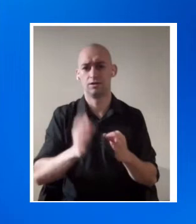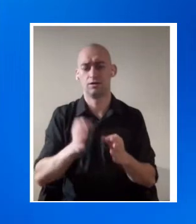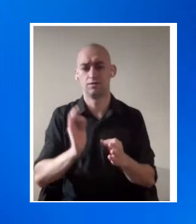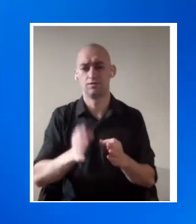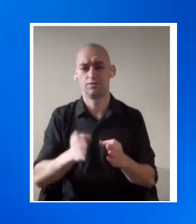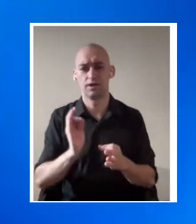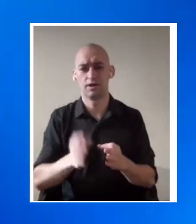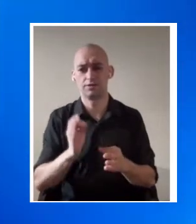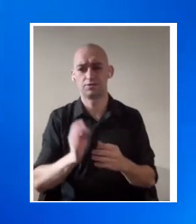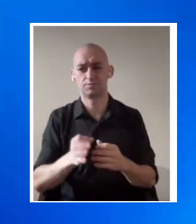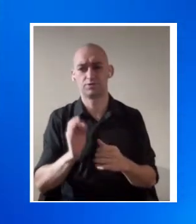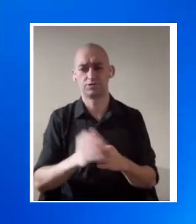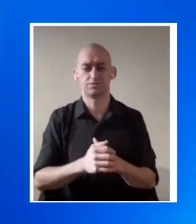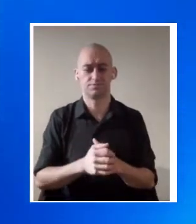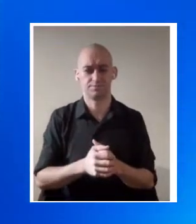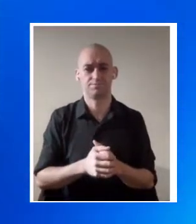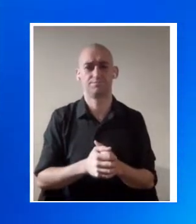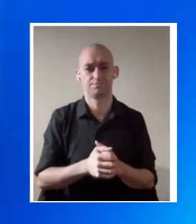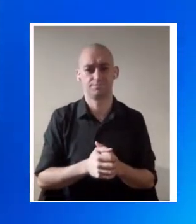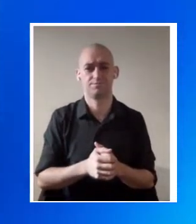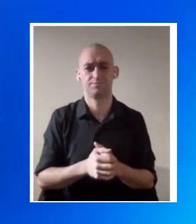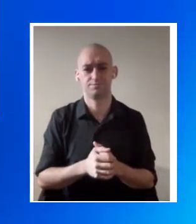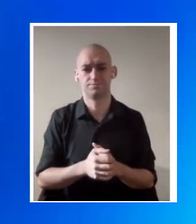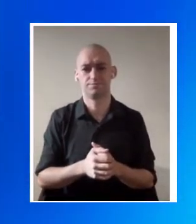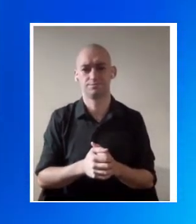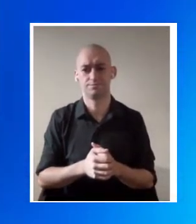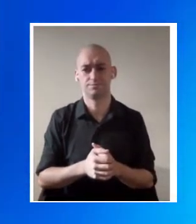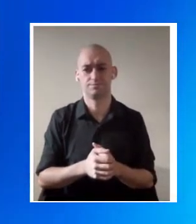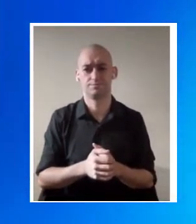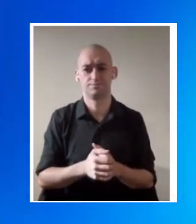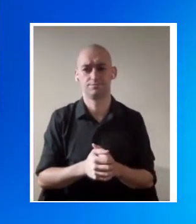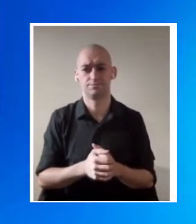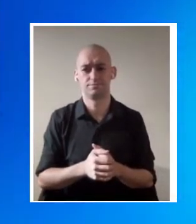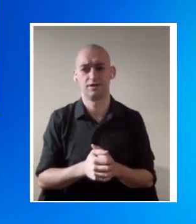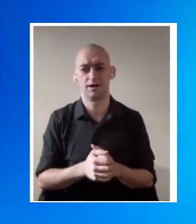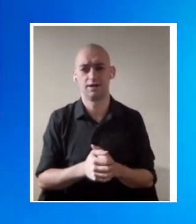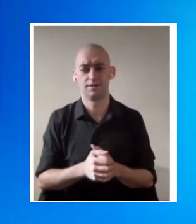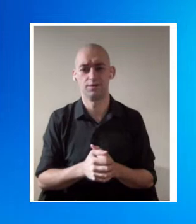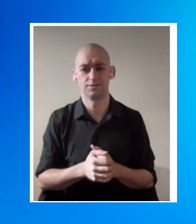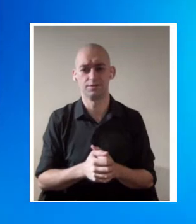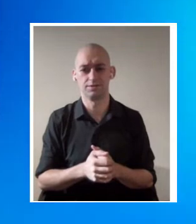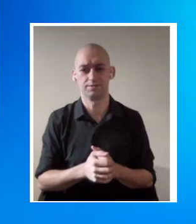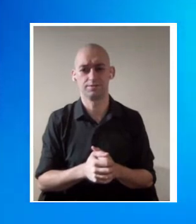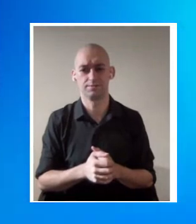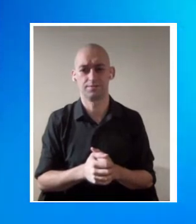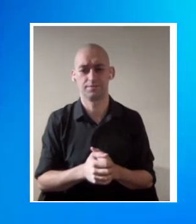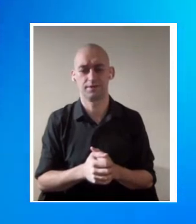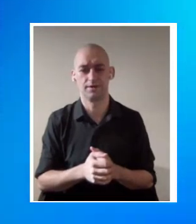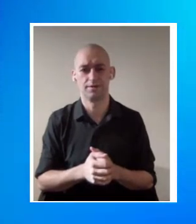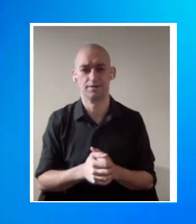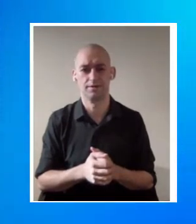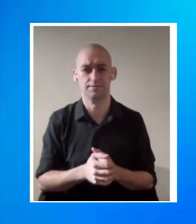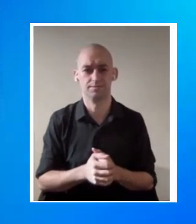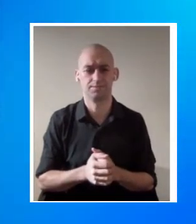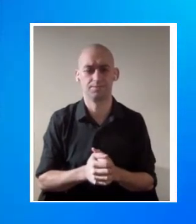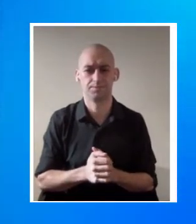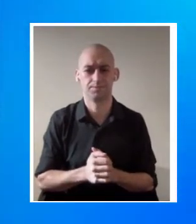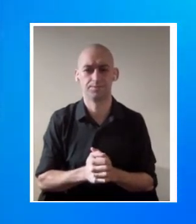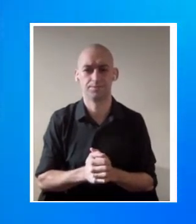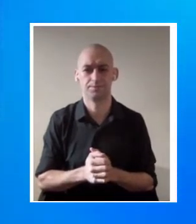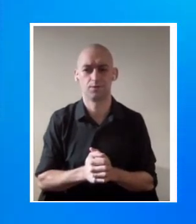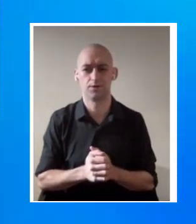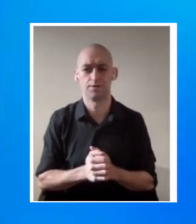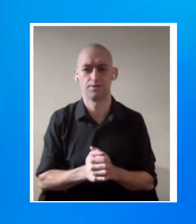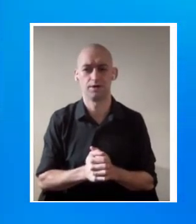involved while you guys are going through the script to make sure we're testing that as well, since we have them for an hour.